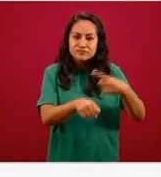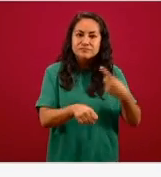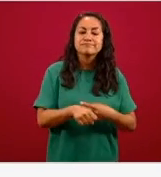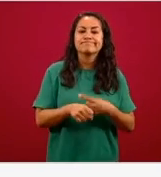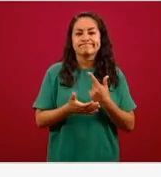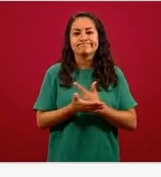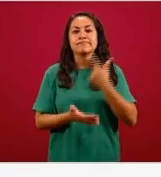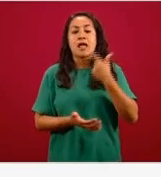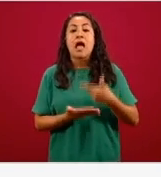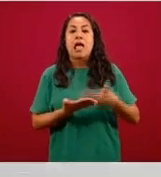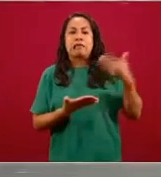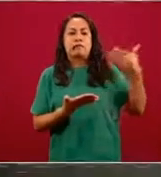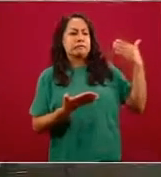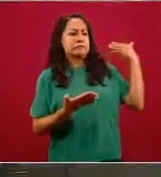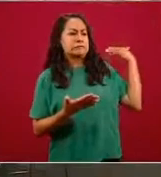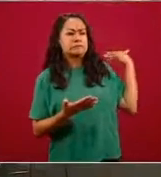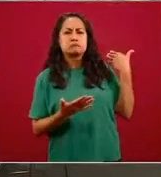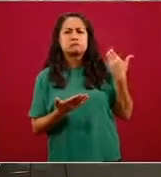country.